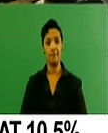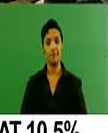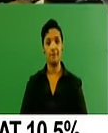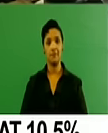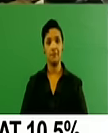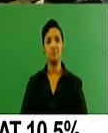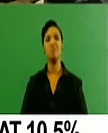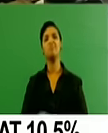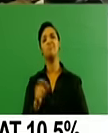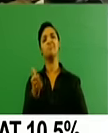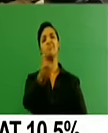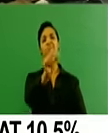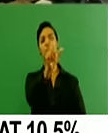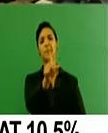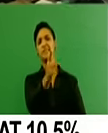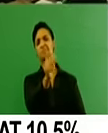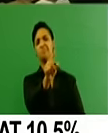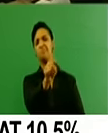At the back.